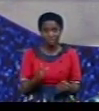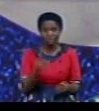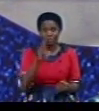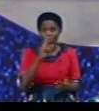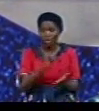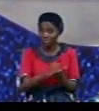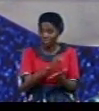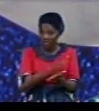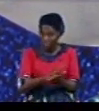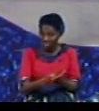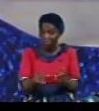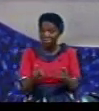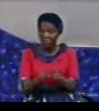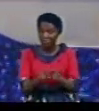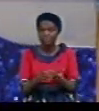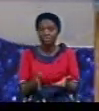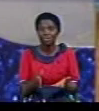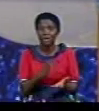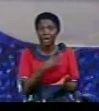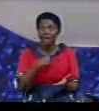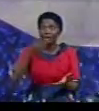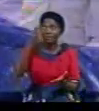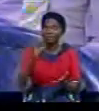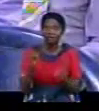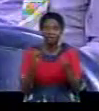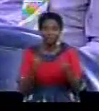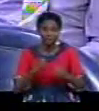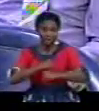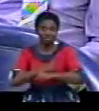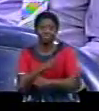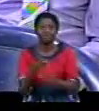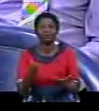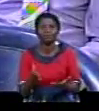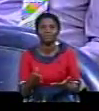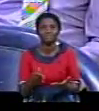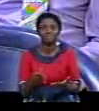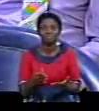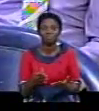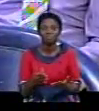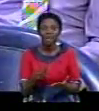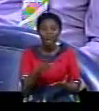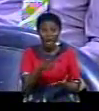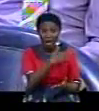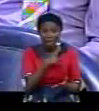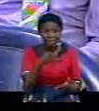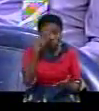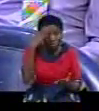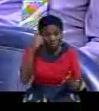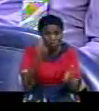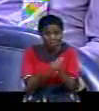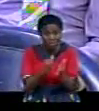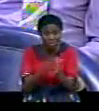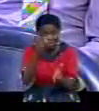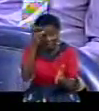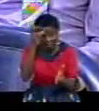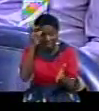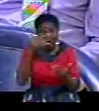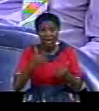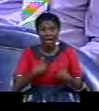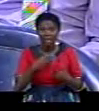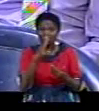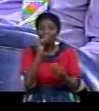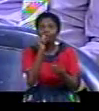is with you but you do not know that Satan has been conquered and all your lifetime